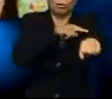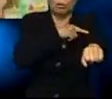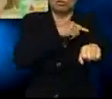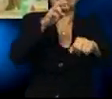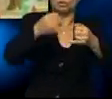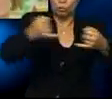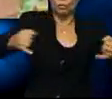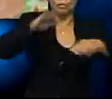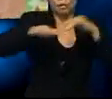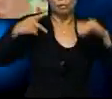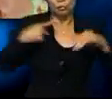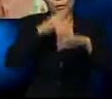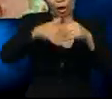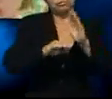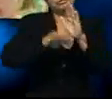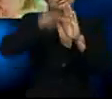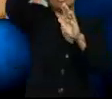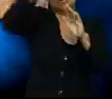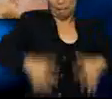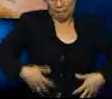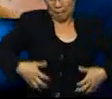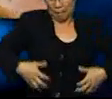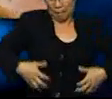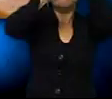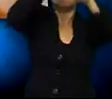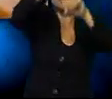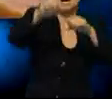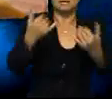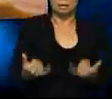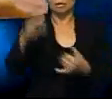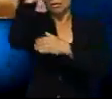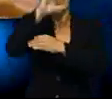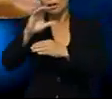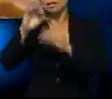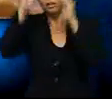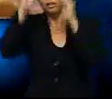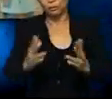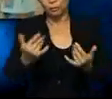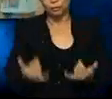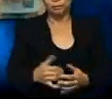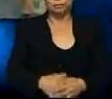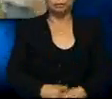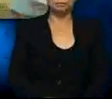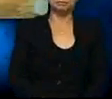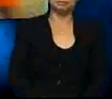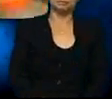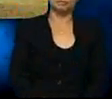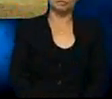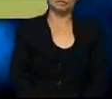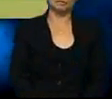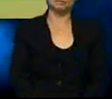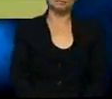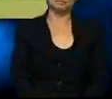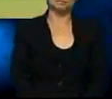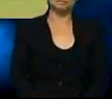if we know how long the rope is, then we'll know how tall the monkey bar is. Come on, let's go find teacher.